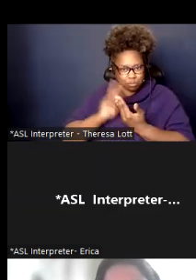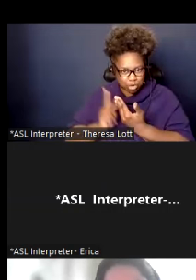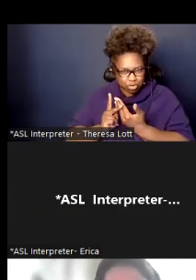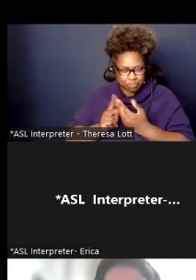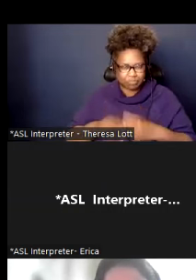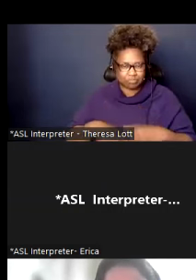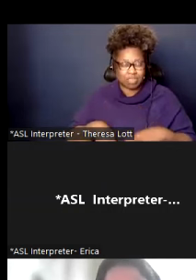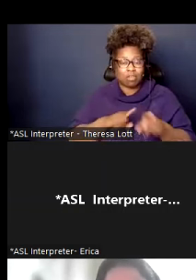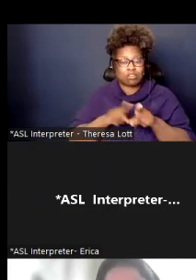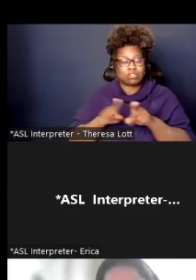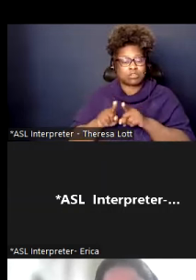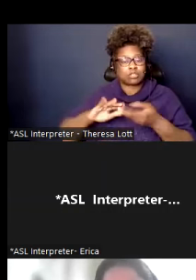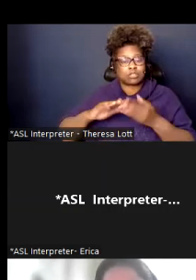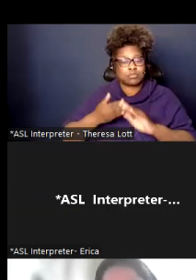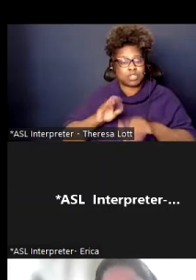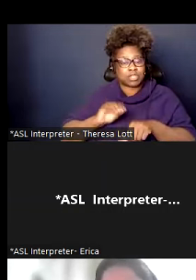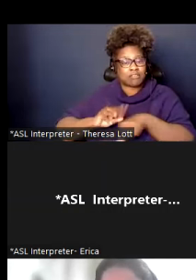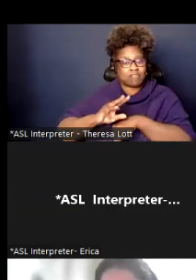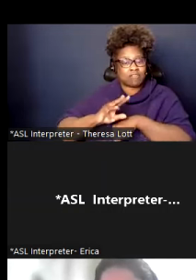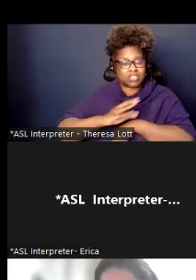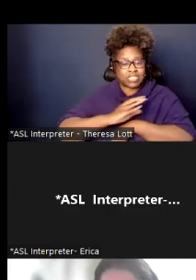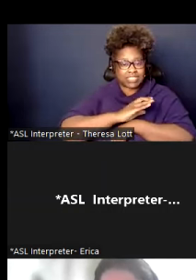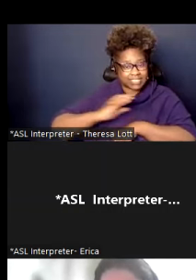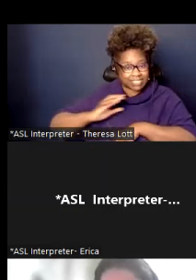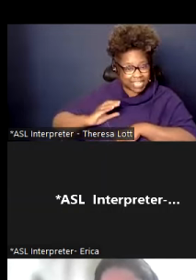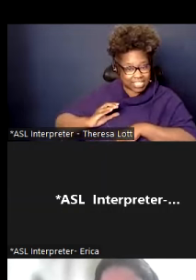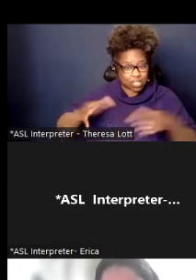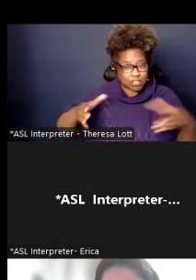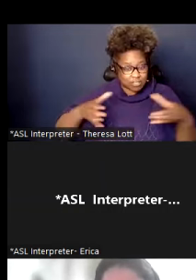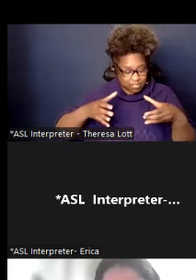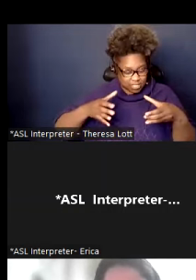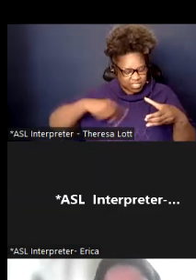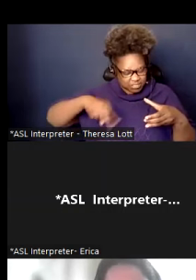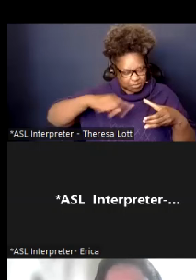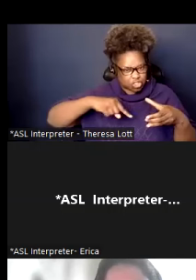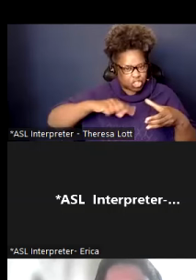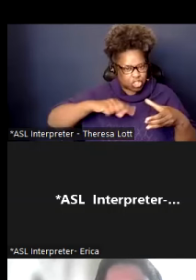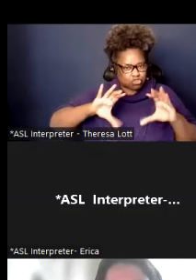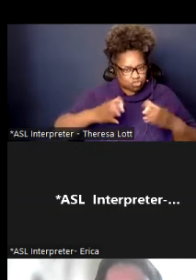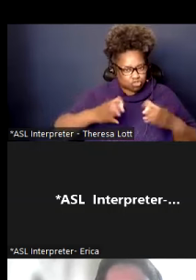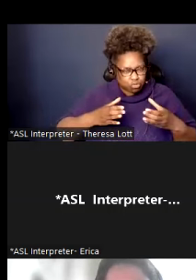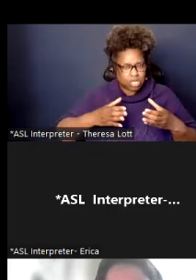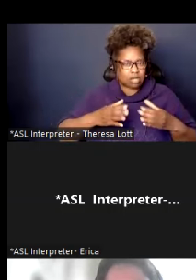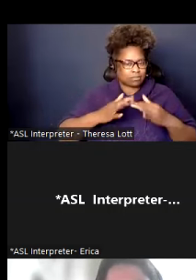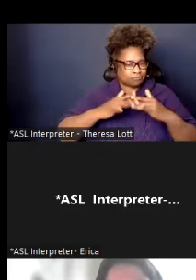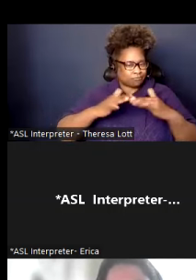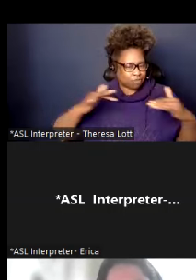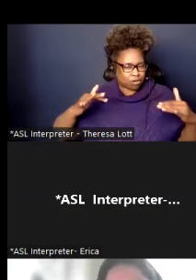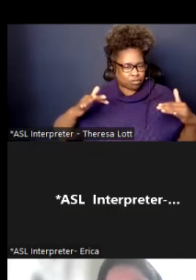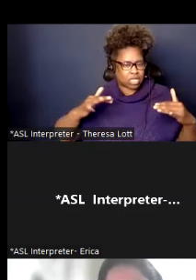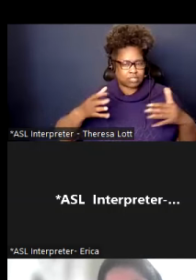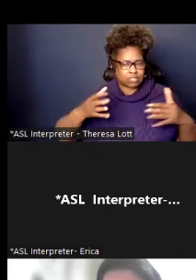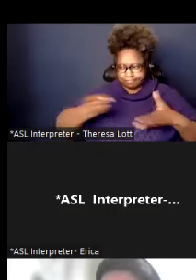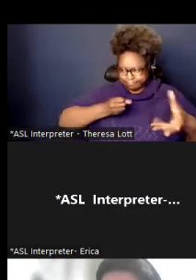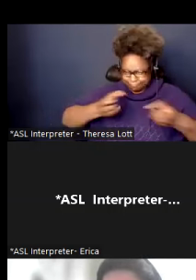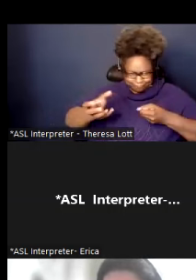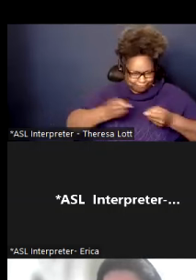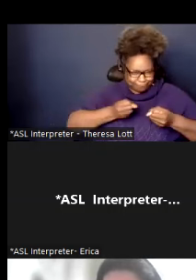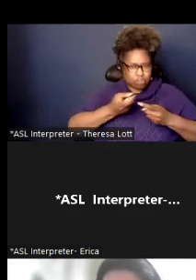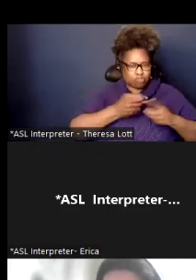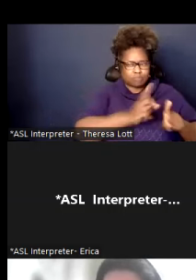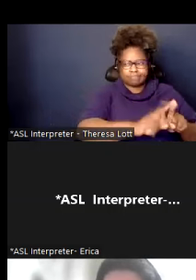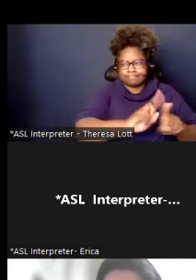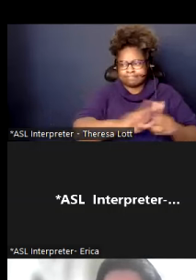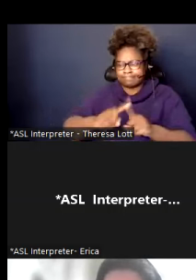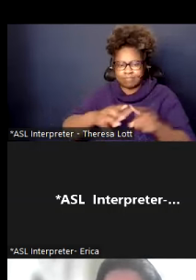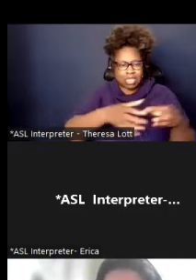Advisory Council that is comprised of a diverse group of residents from each municipality, many of which might be here